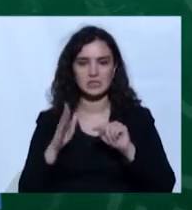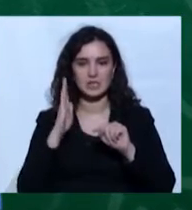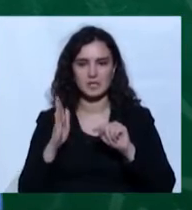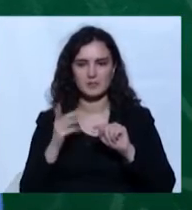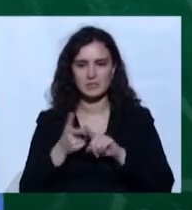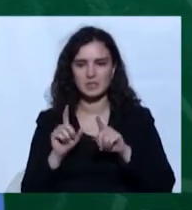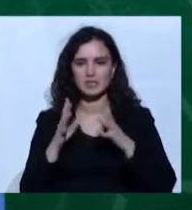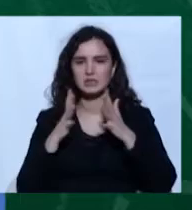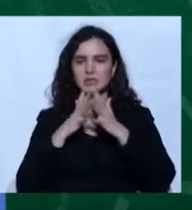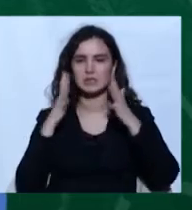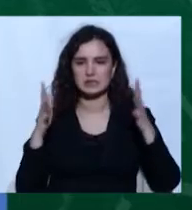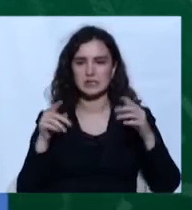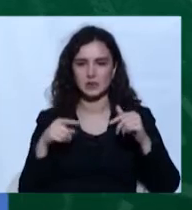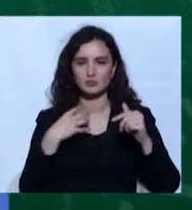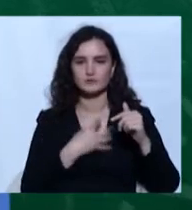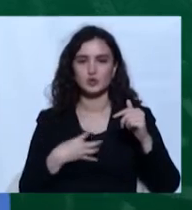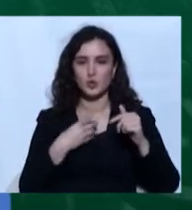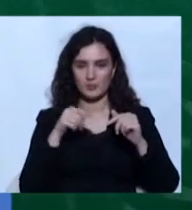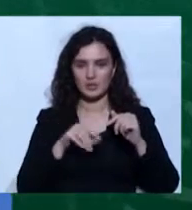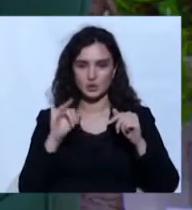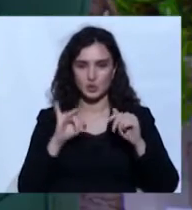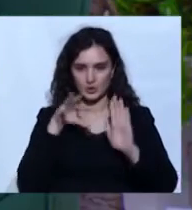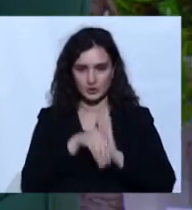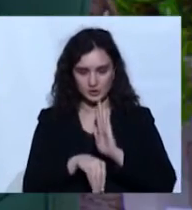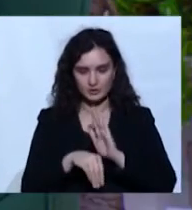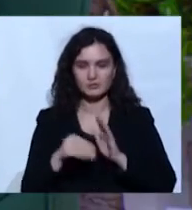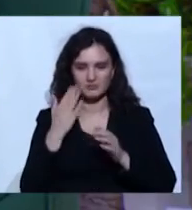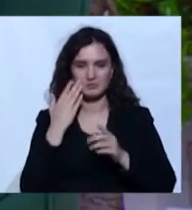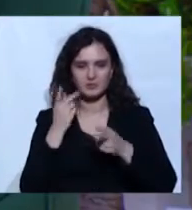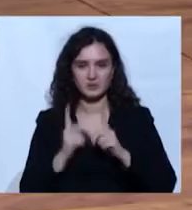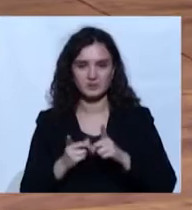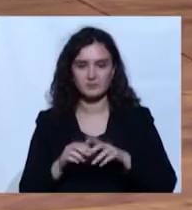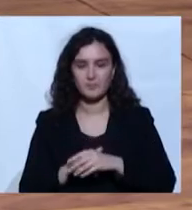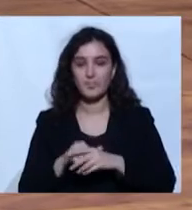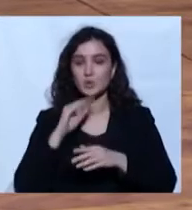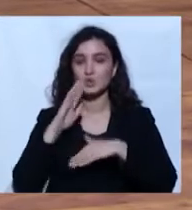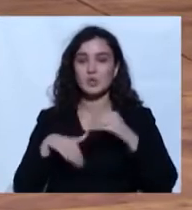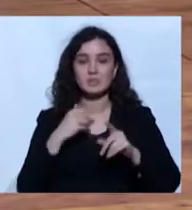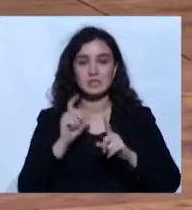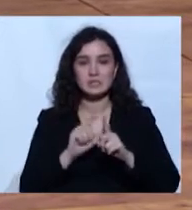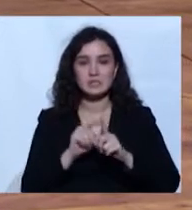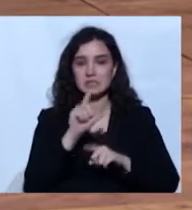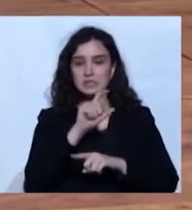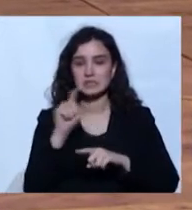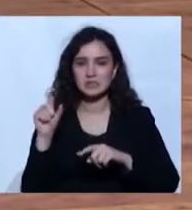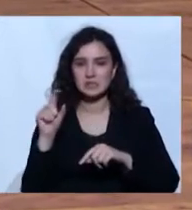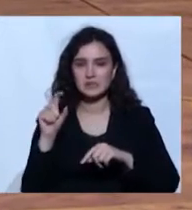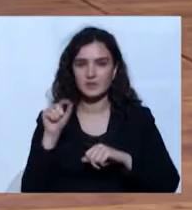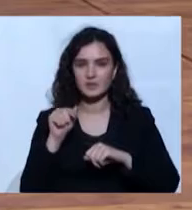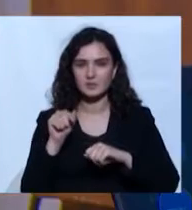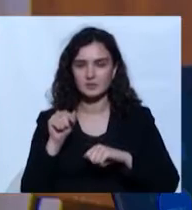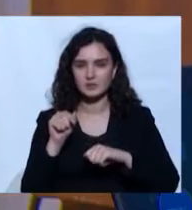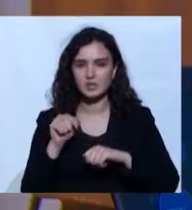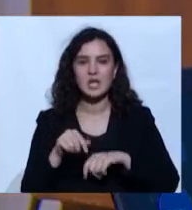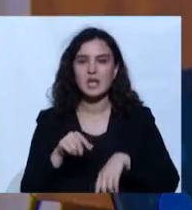places. This will be a huge plot point for our story today. Indeed. Our next word